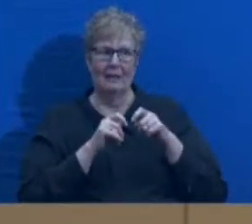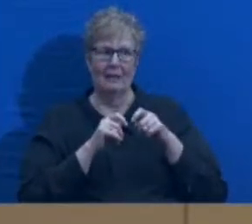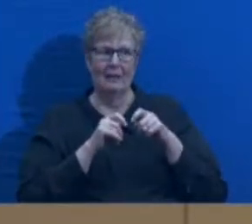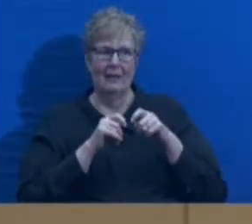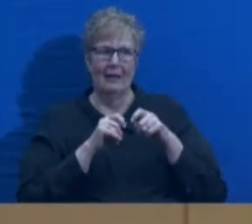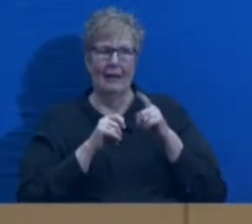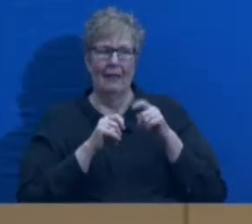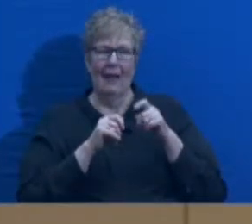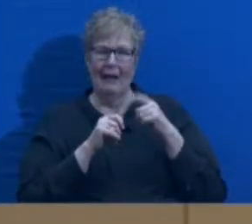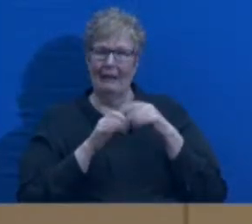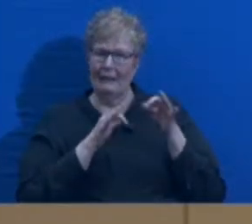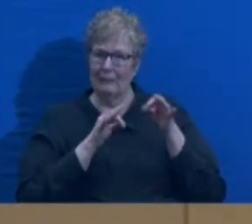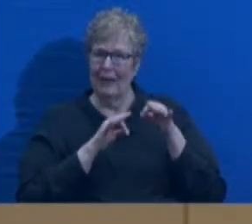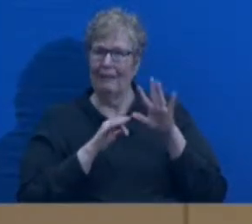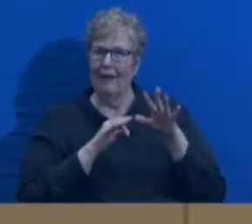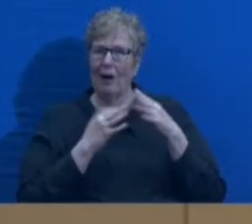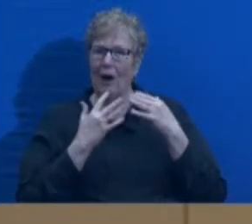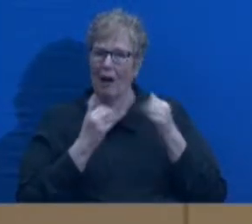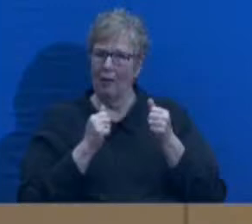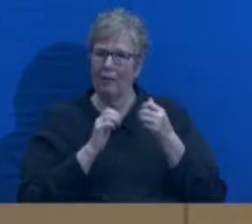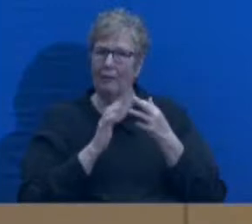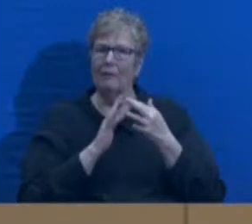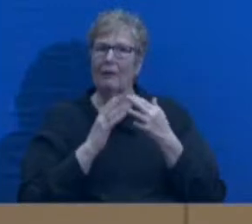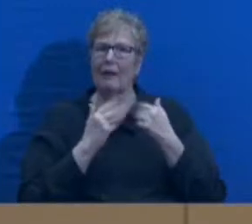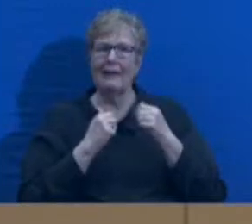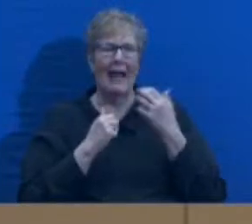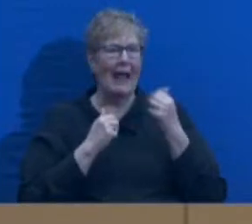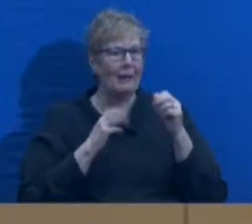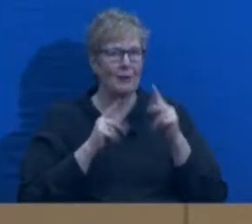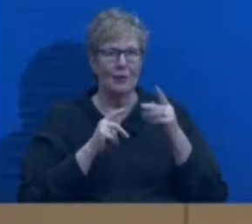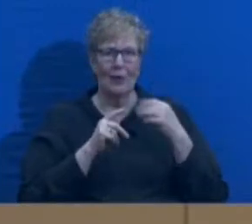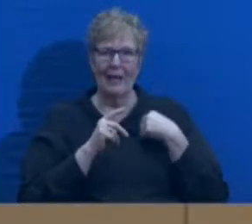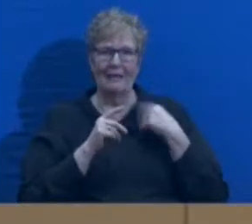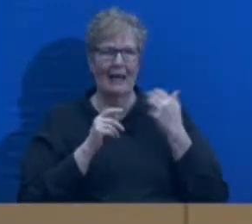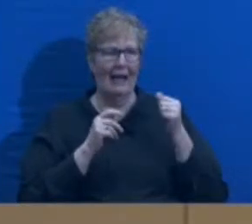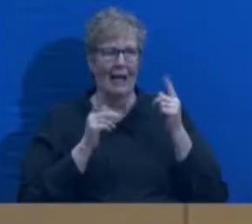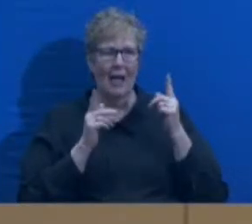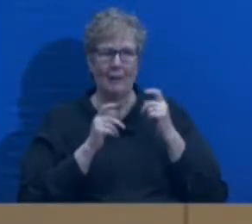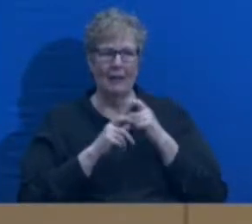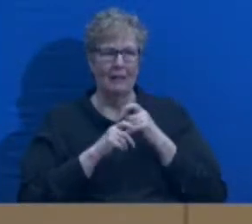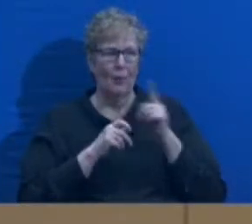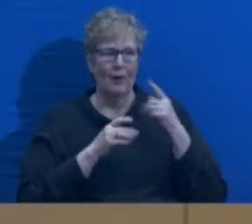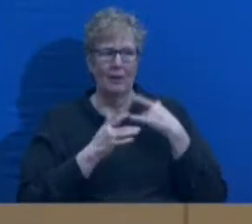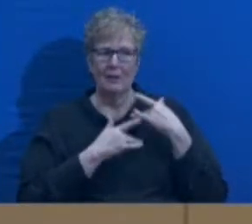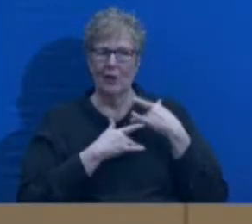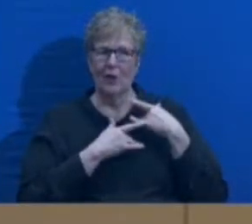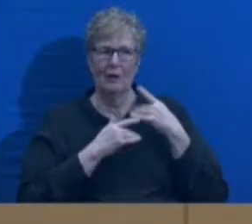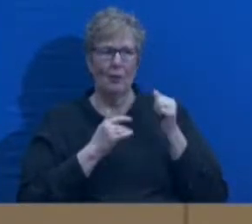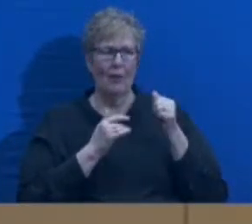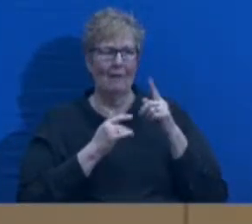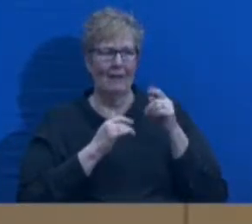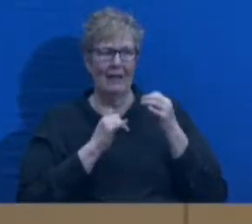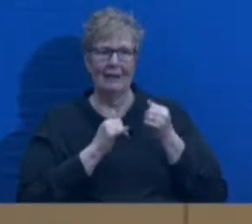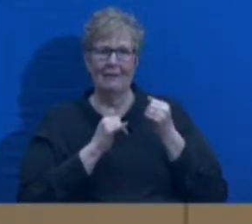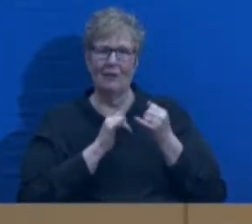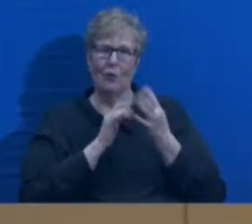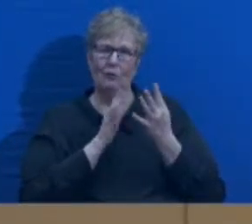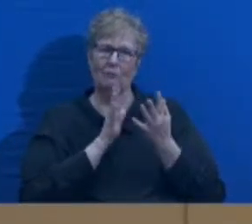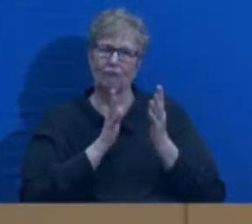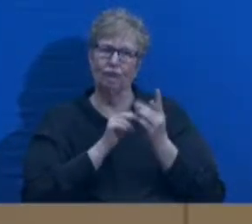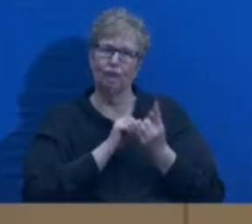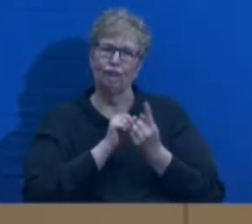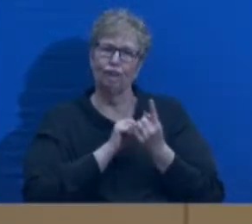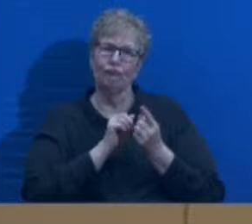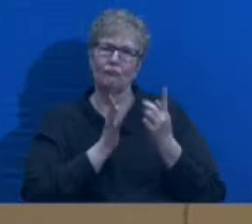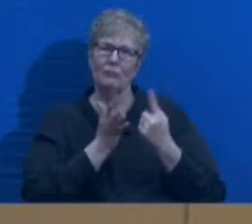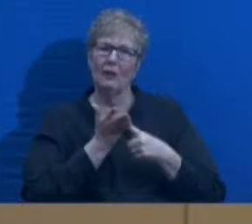health limitations. Anyone with complications that we have been concerned about have had individual conversations so they can